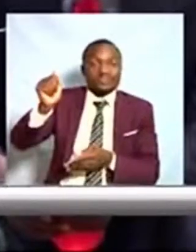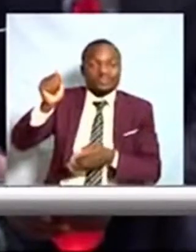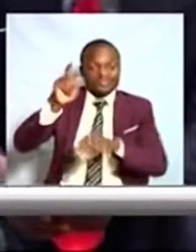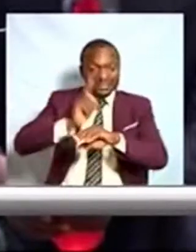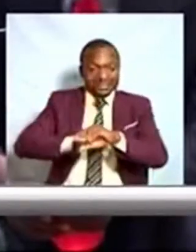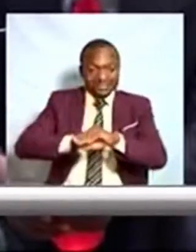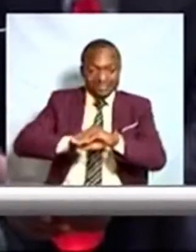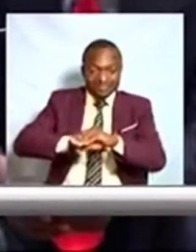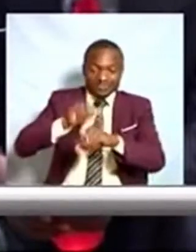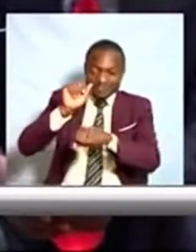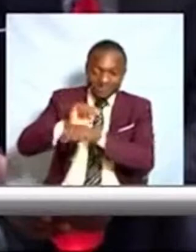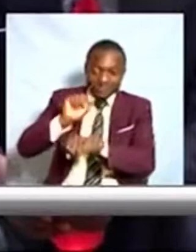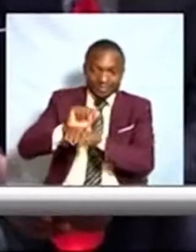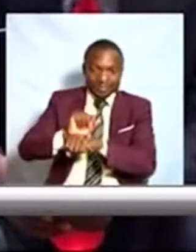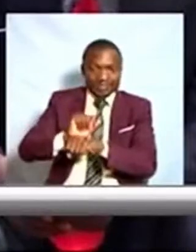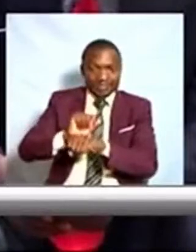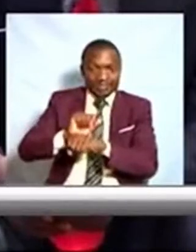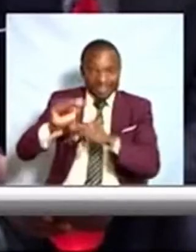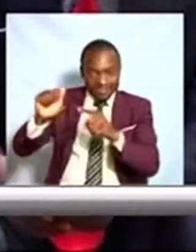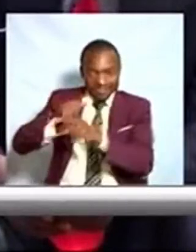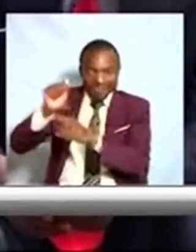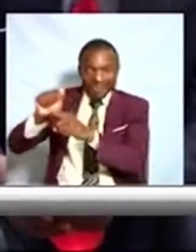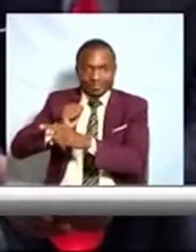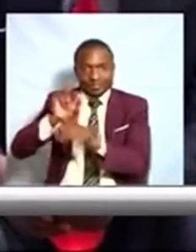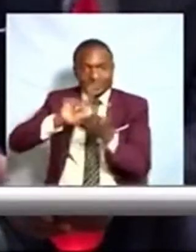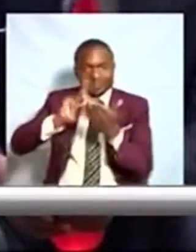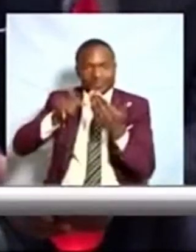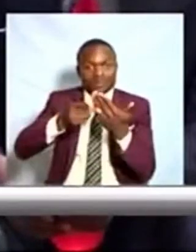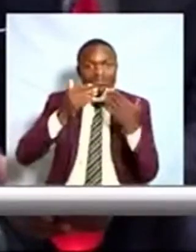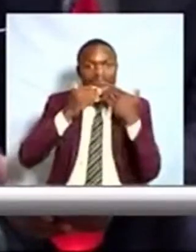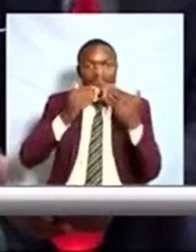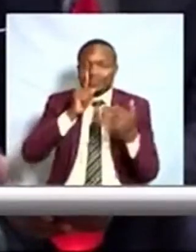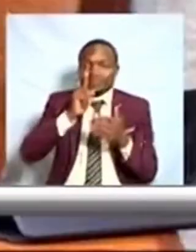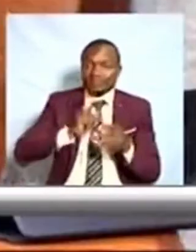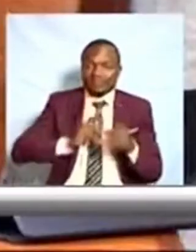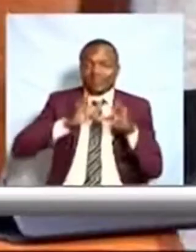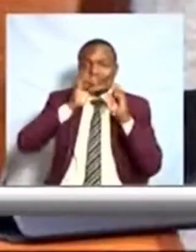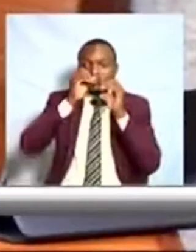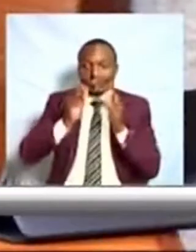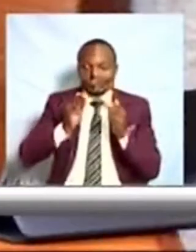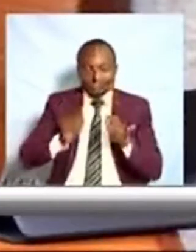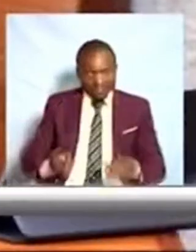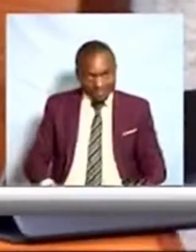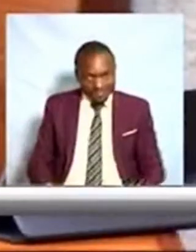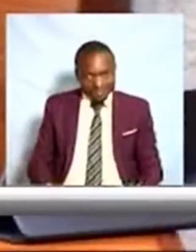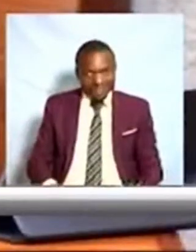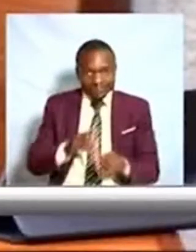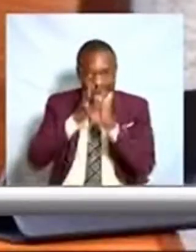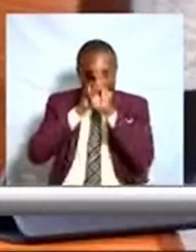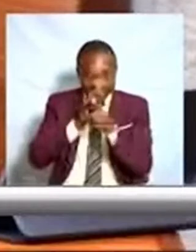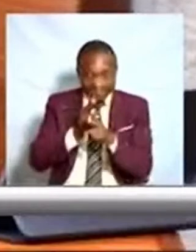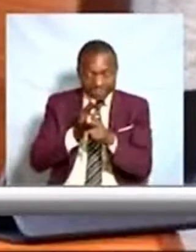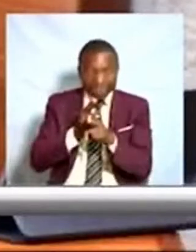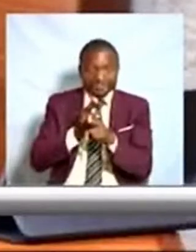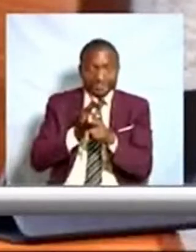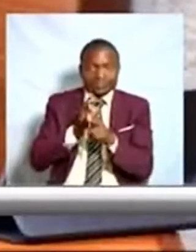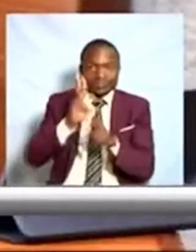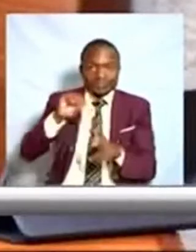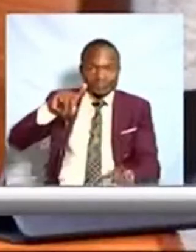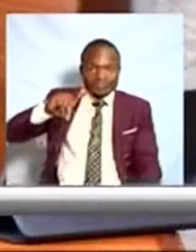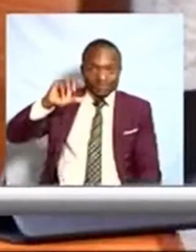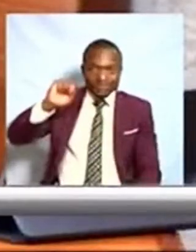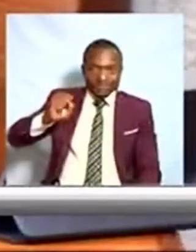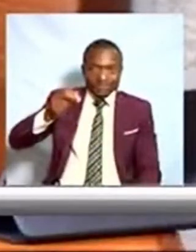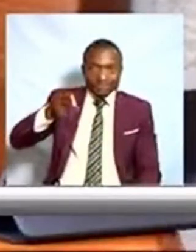that she had worked under internship program. Thank you, Madam Speaker. Thank you. The Honorable Member for